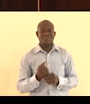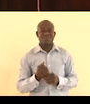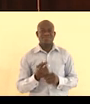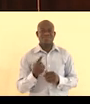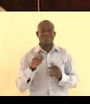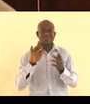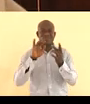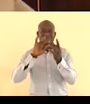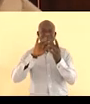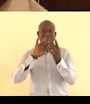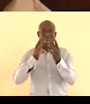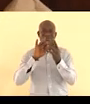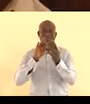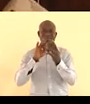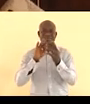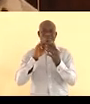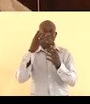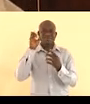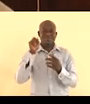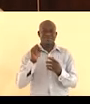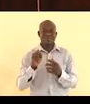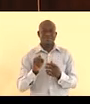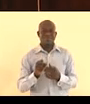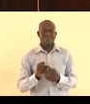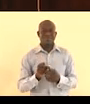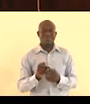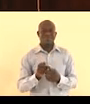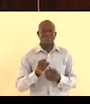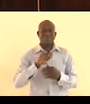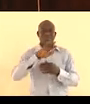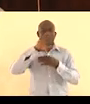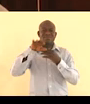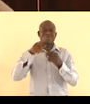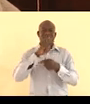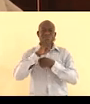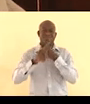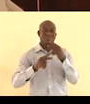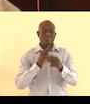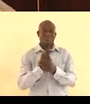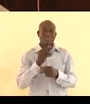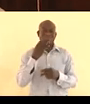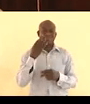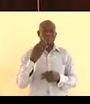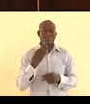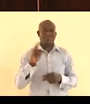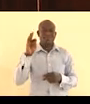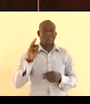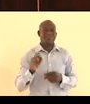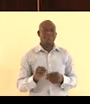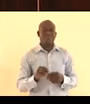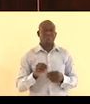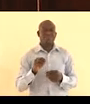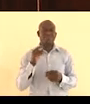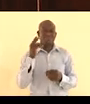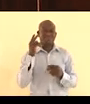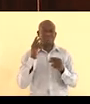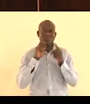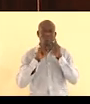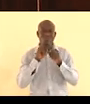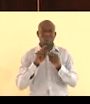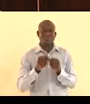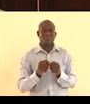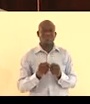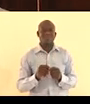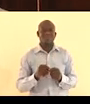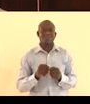The internet was abuzz with all kinds of, because that's not what the